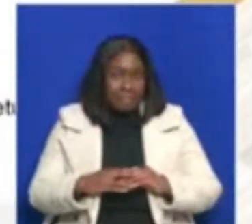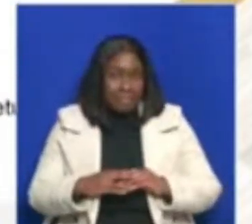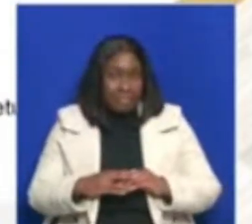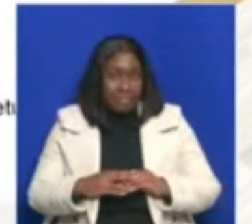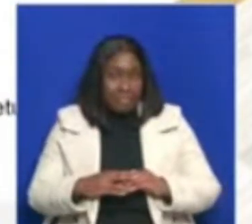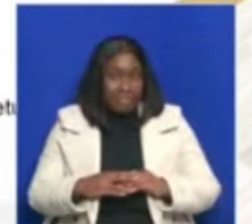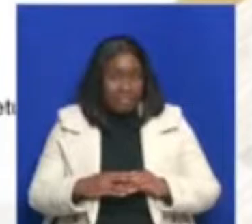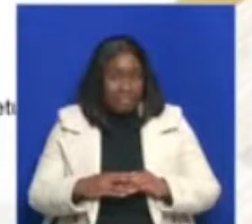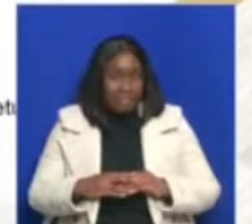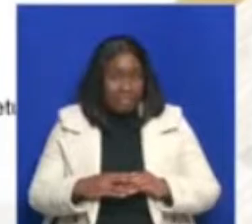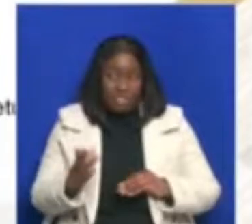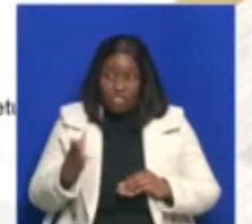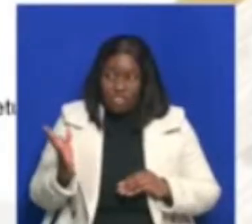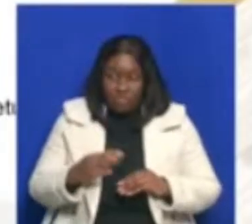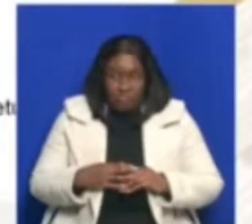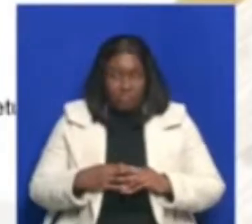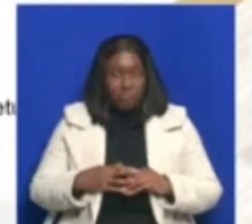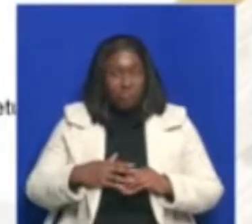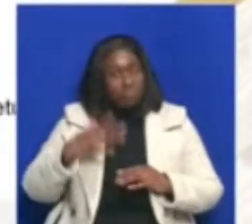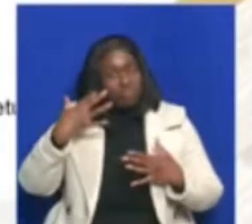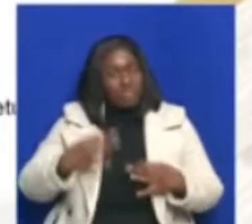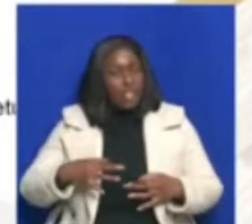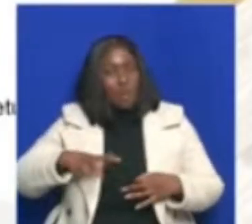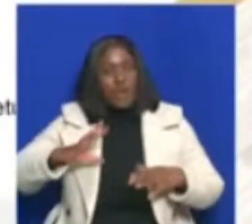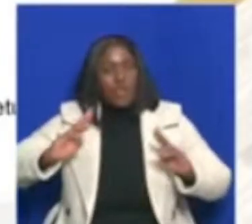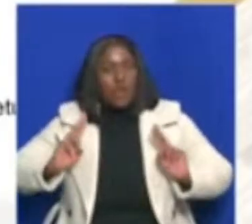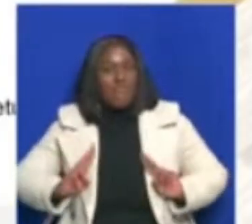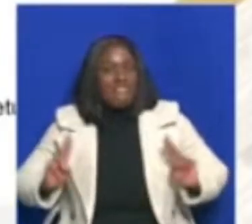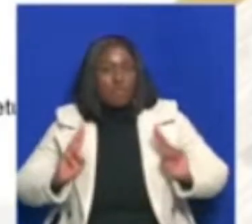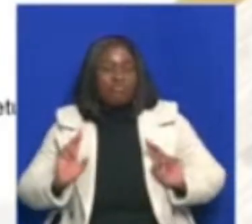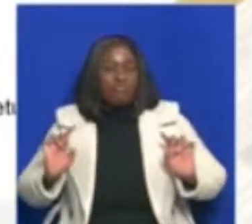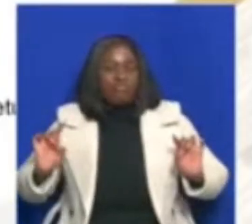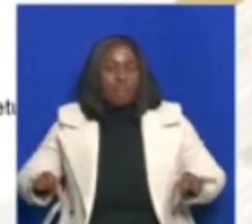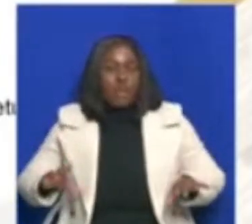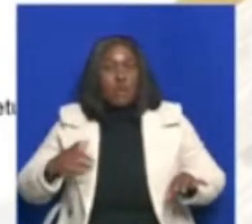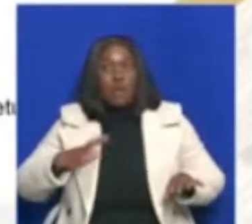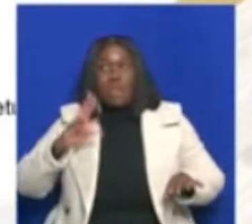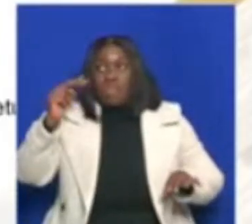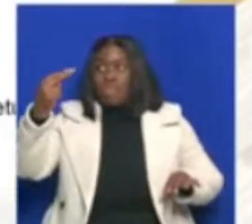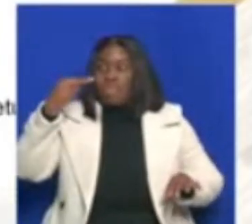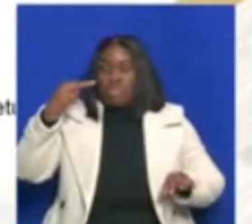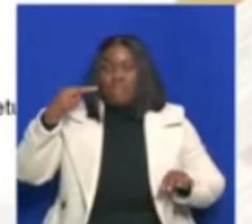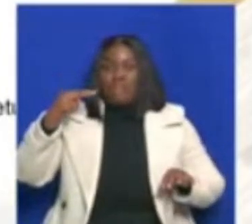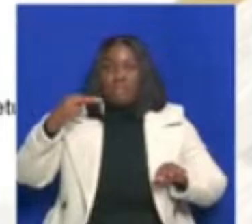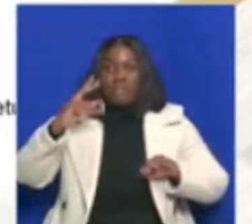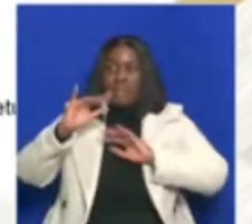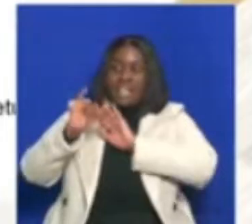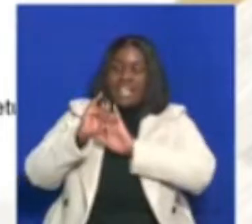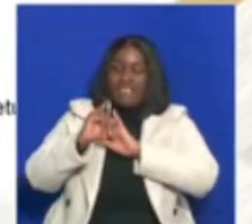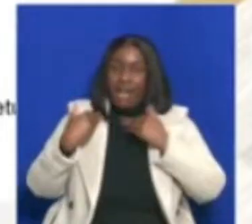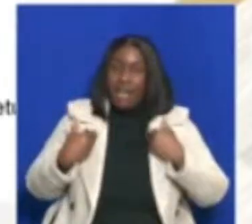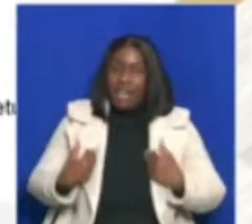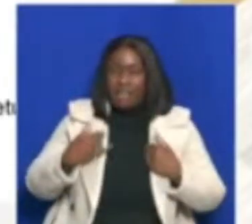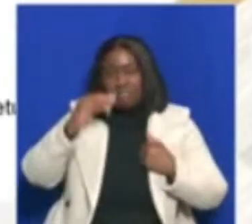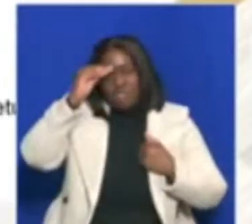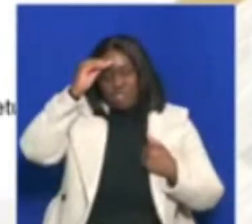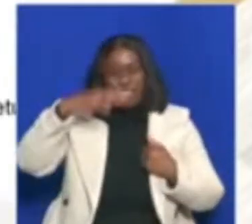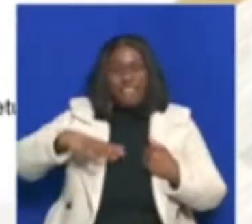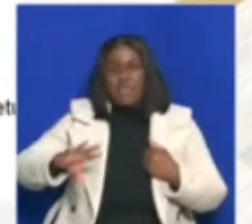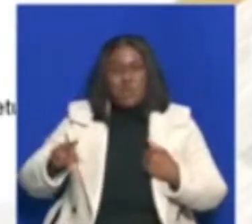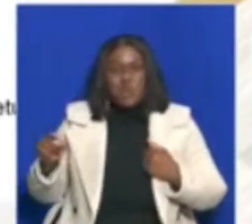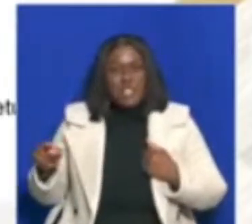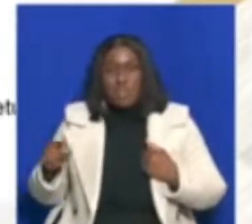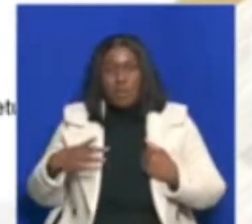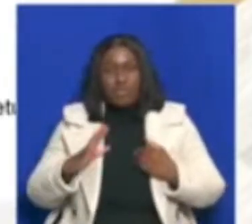deliberately not to wear uniform that would identify themselves as police officers, the members always claim that when they approach